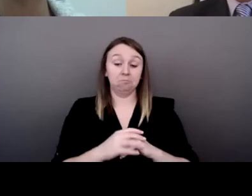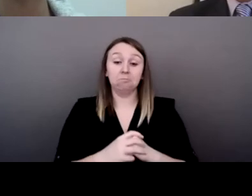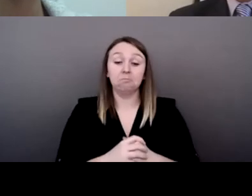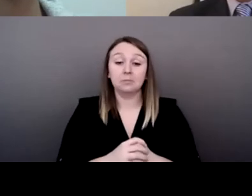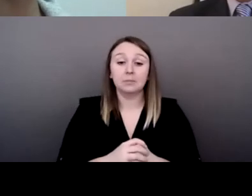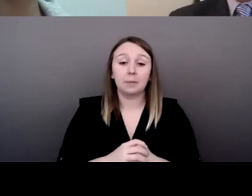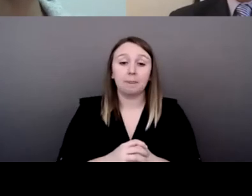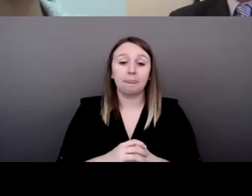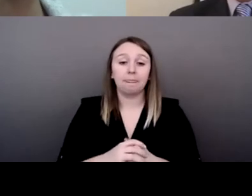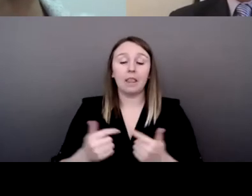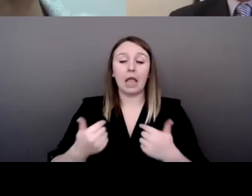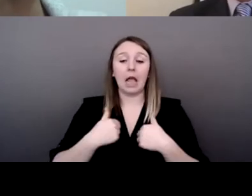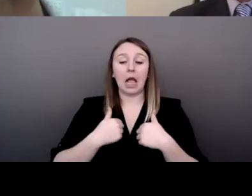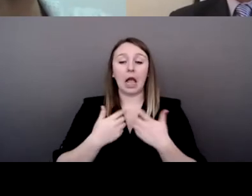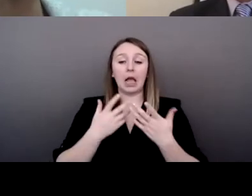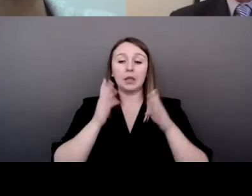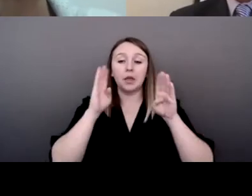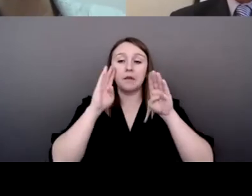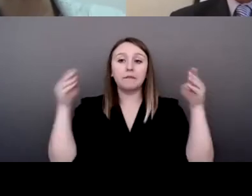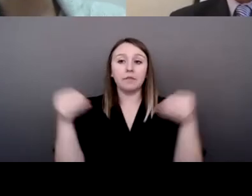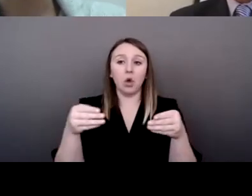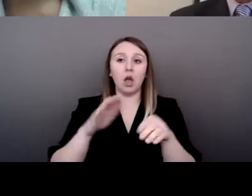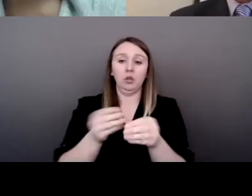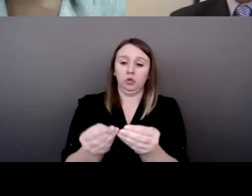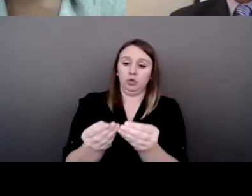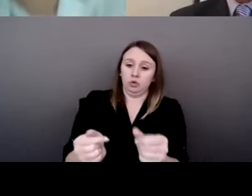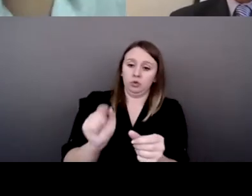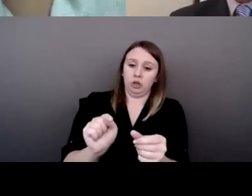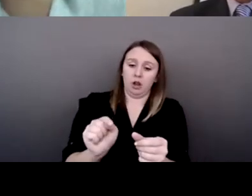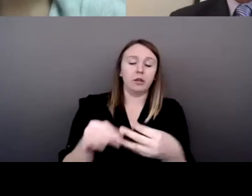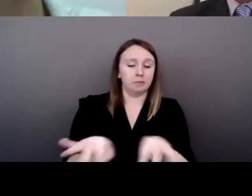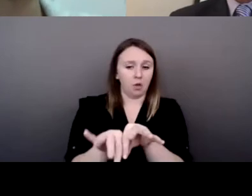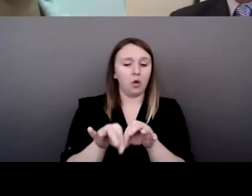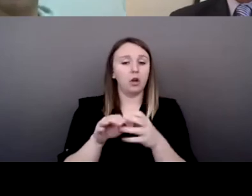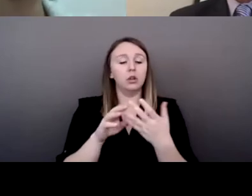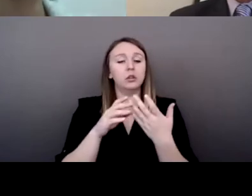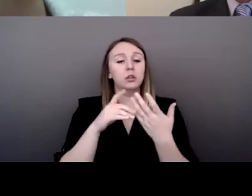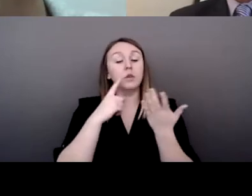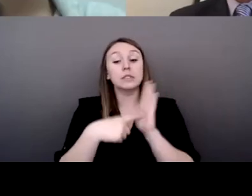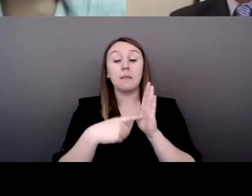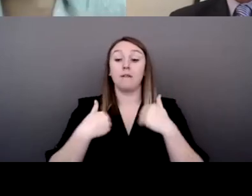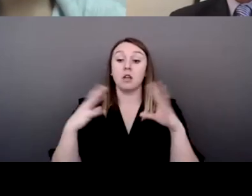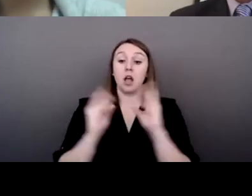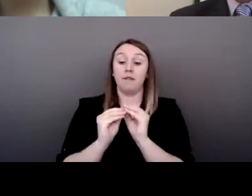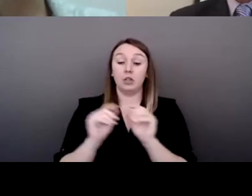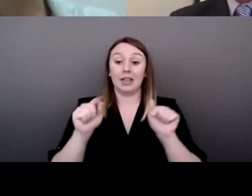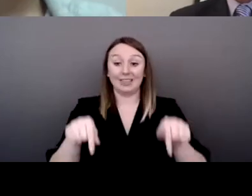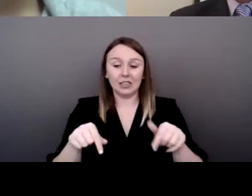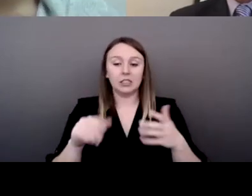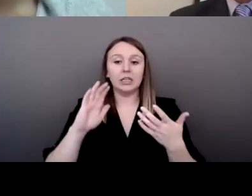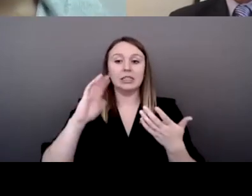I'm a solution-oriented person, right? Like when we have conferences like this, it always seems to be very